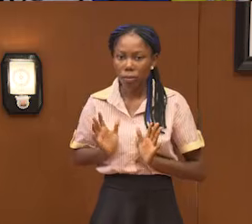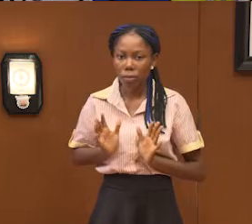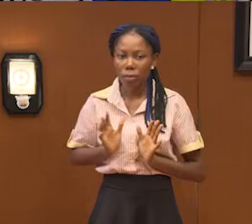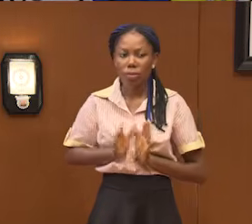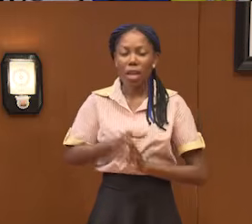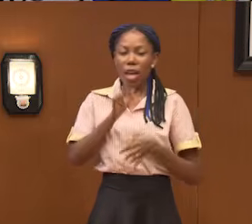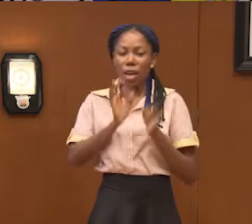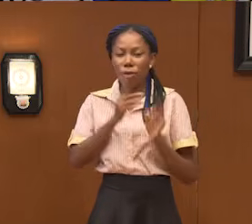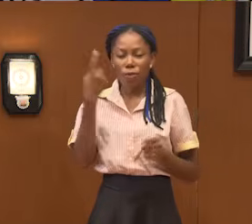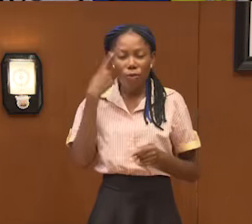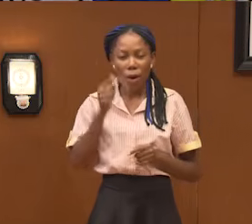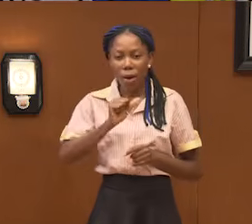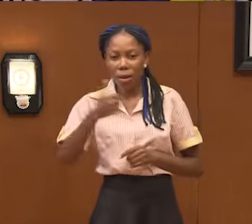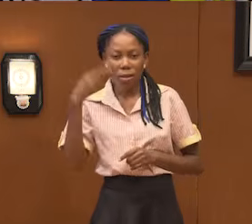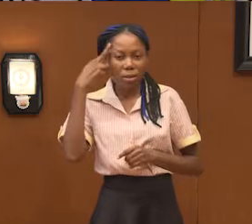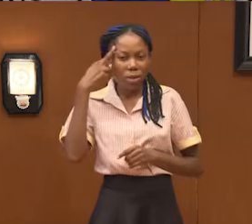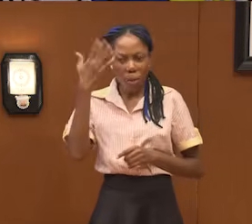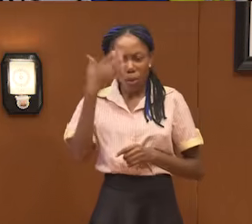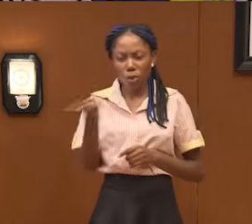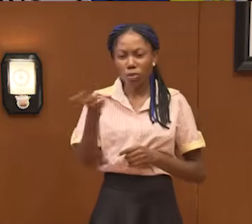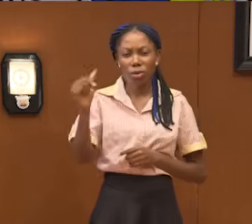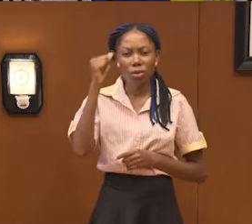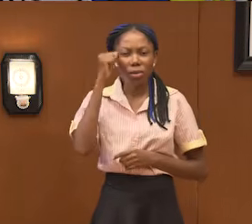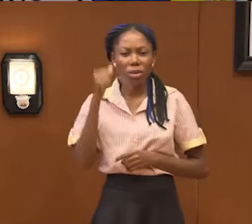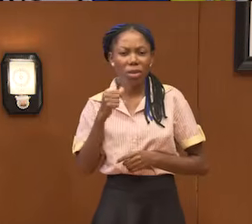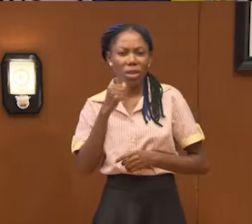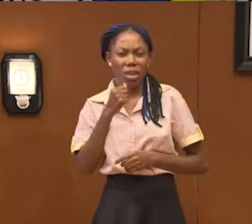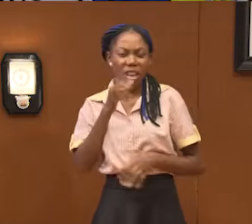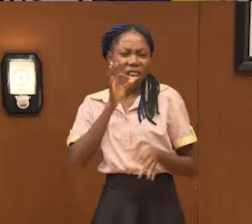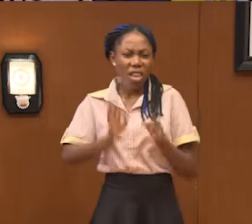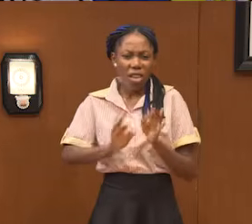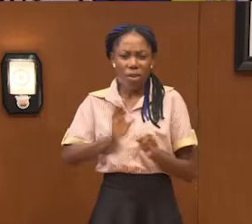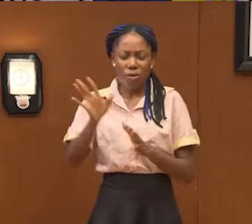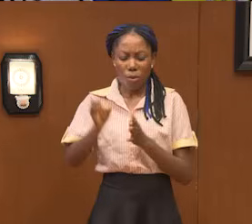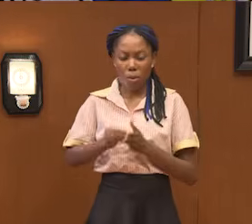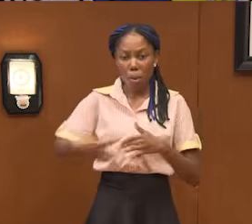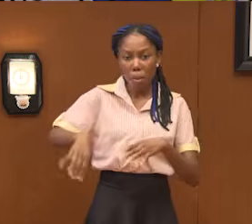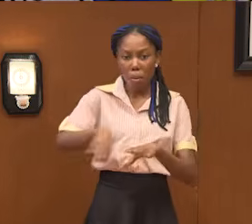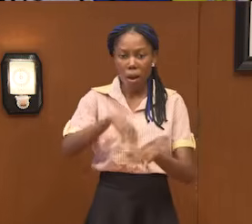If for any reason you are both adults, at the end of the day, if your marriage cannot work,